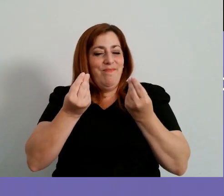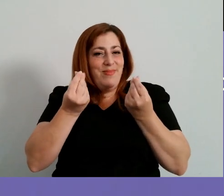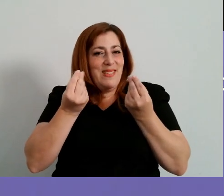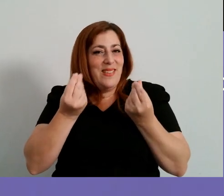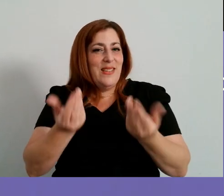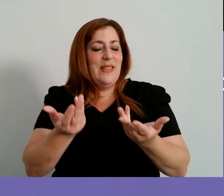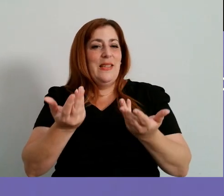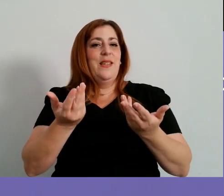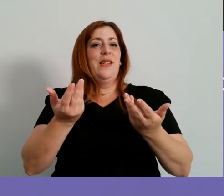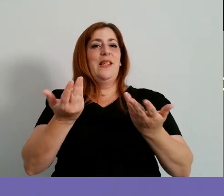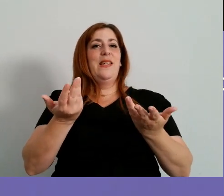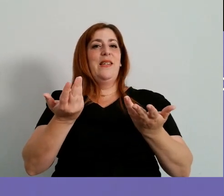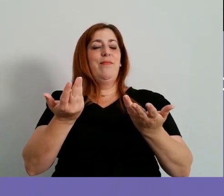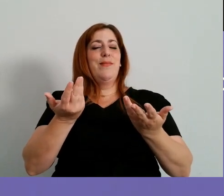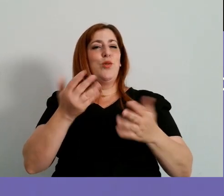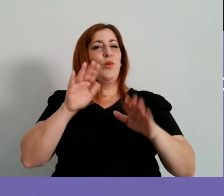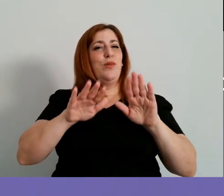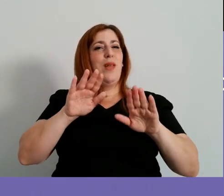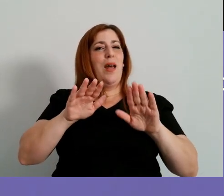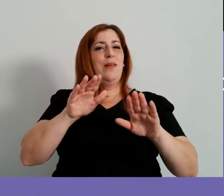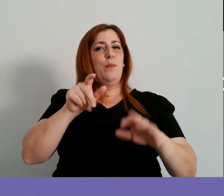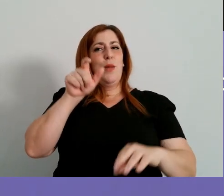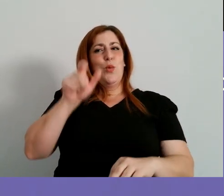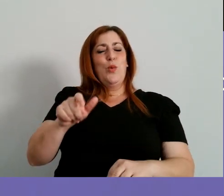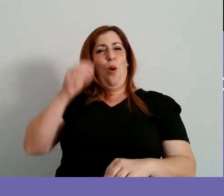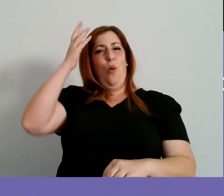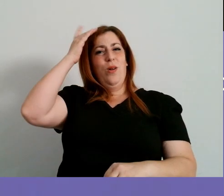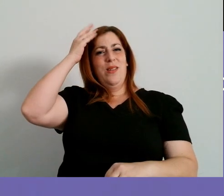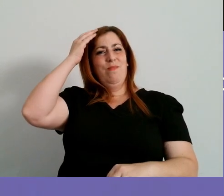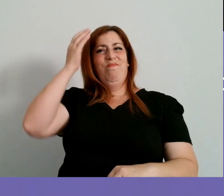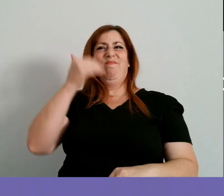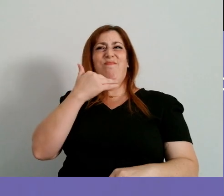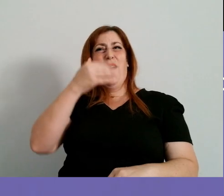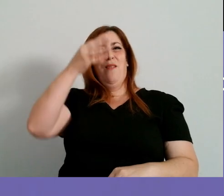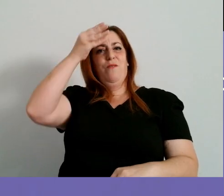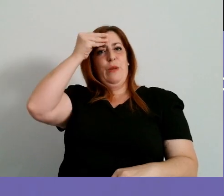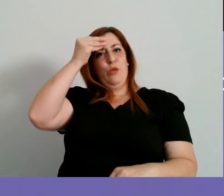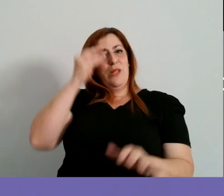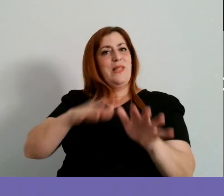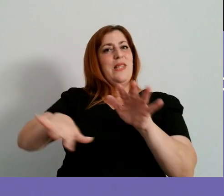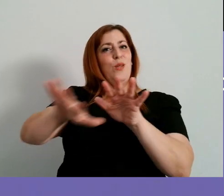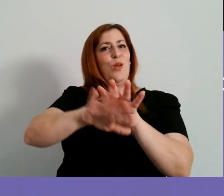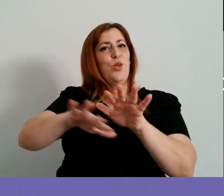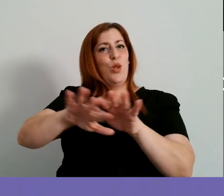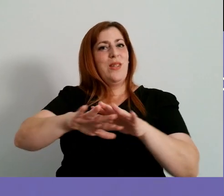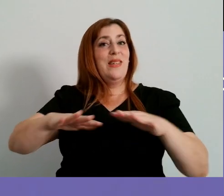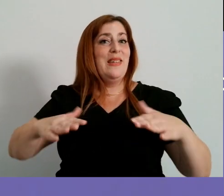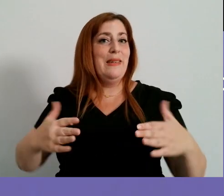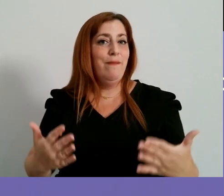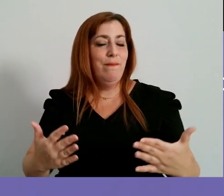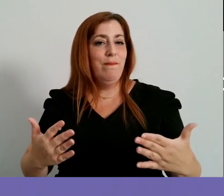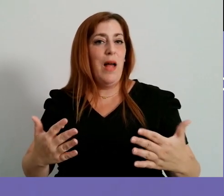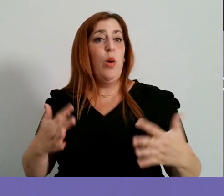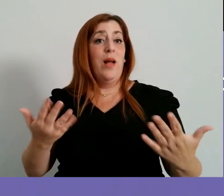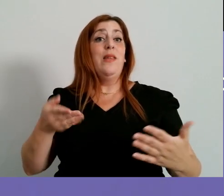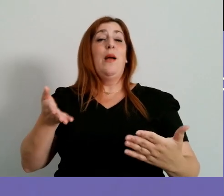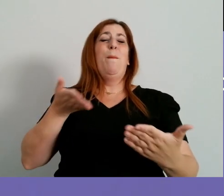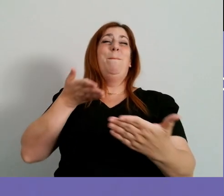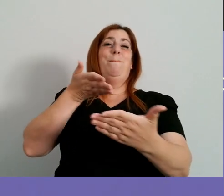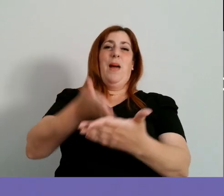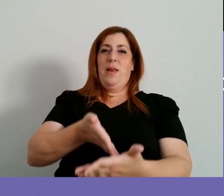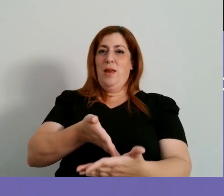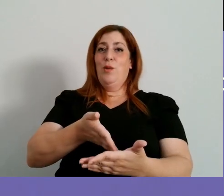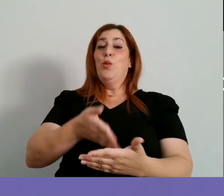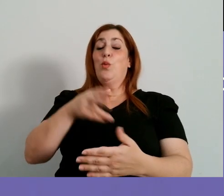that typically don't really make sense to us. I don't think they make sense for most people, but it is a huge barrier